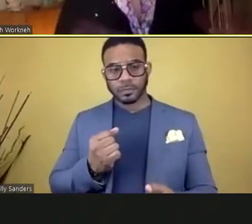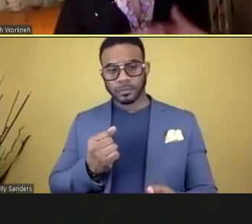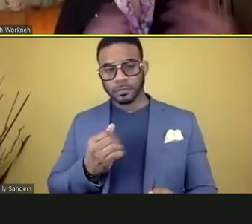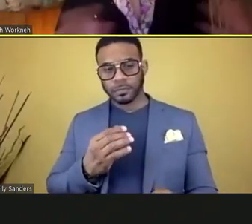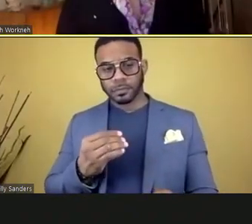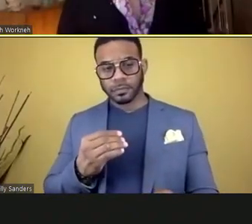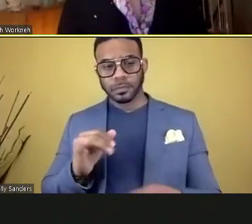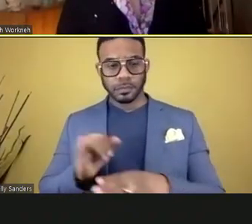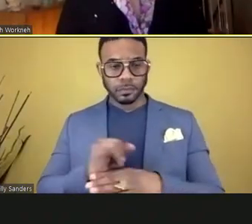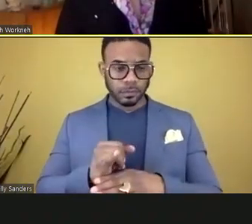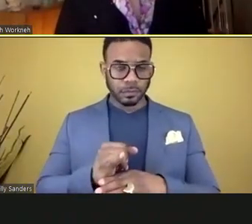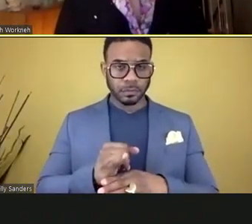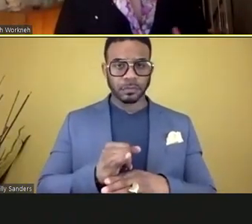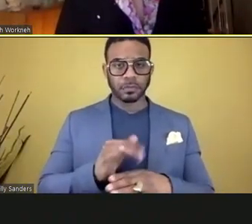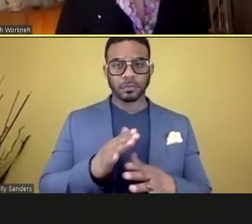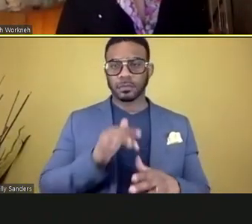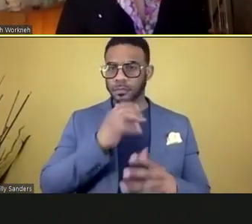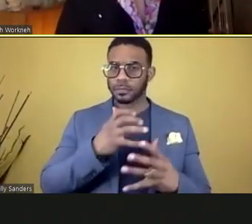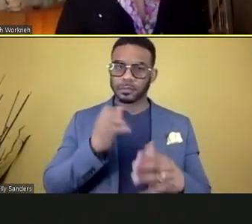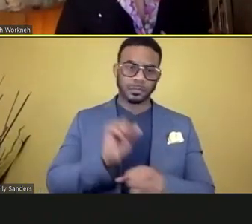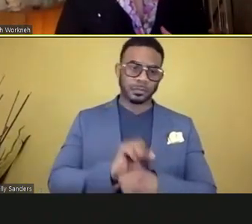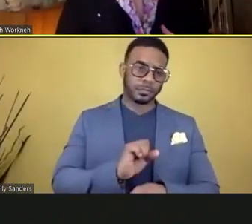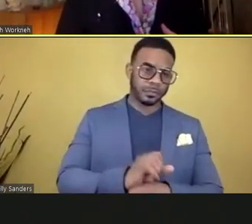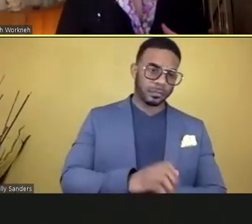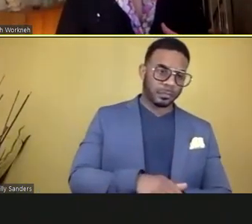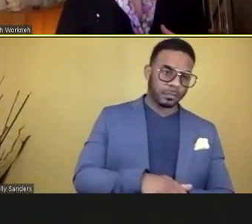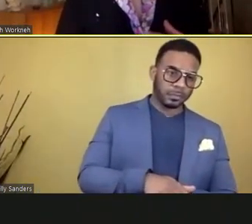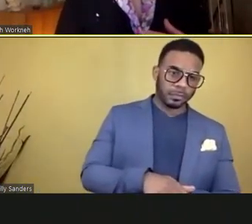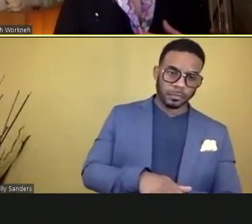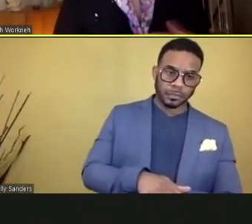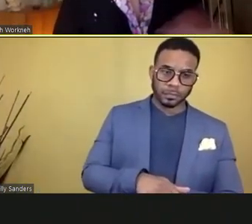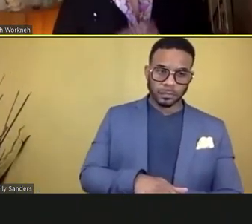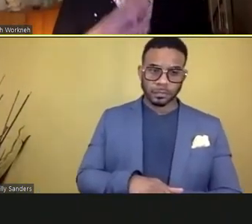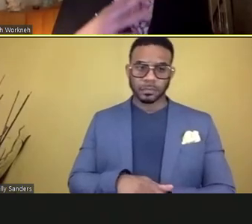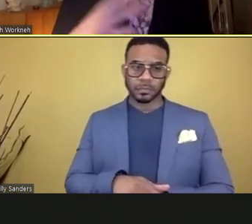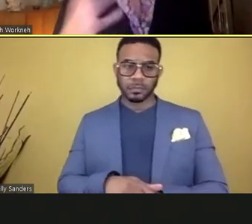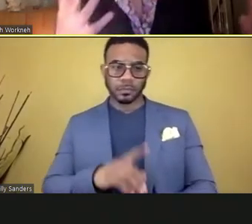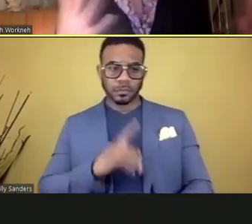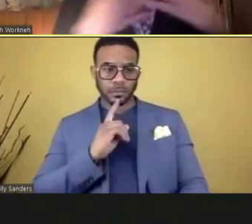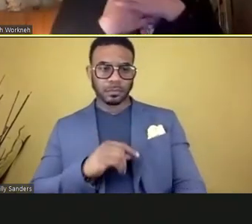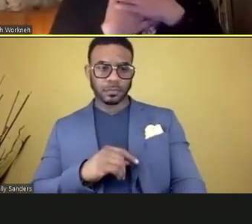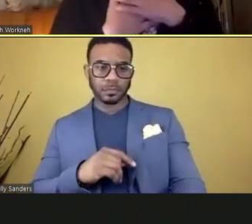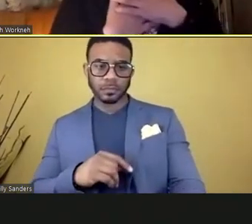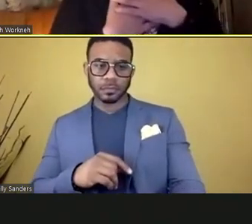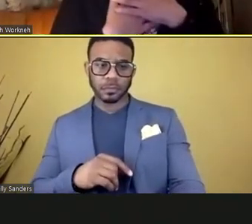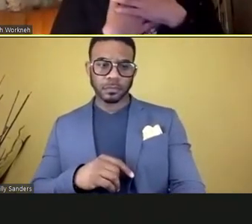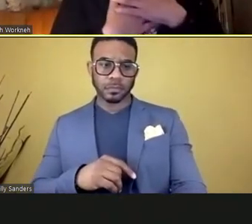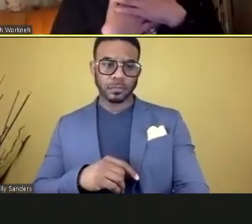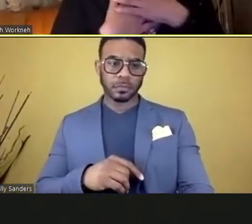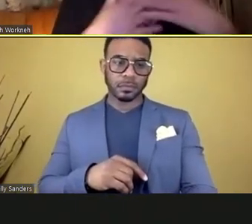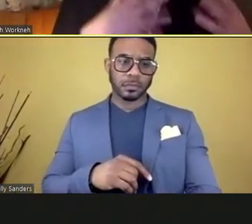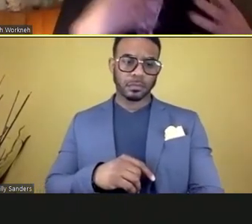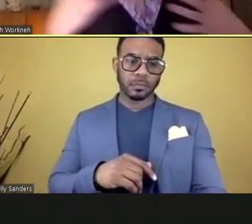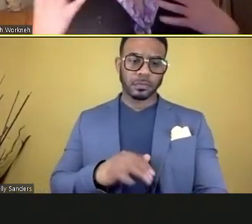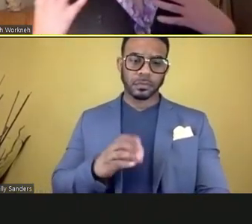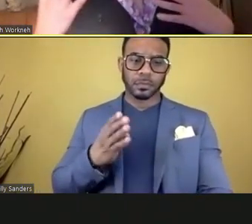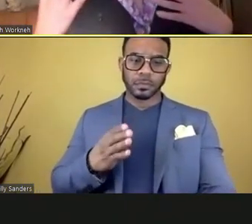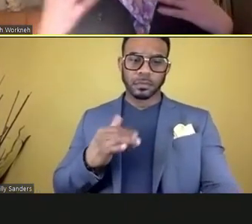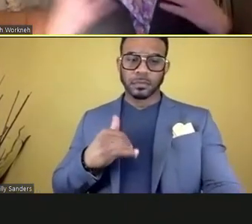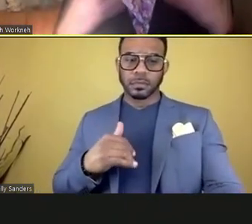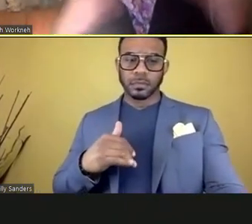disadvantages, industry is left, there's not a lot of jobs. It is, I grew up in Baltimore. It's kind of